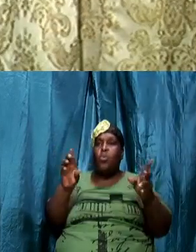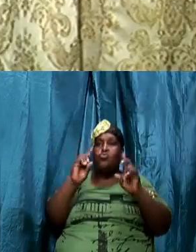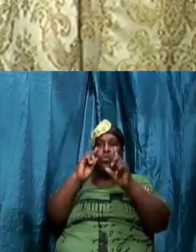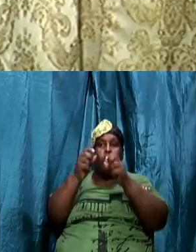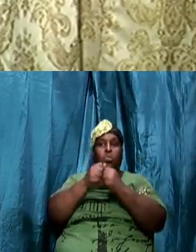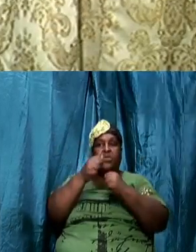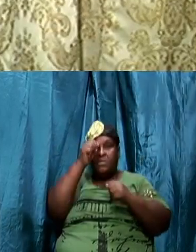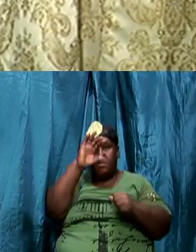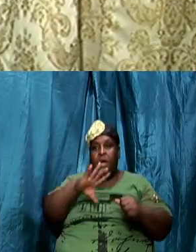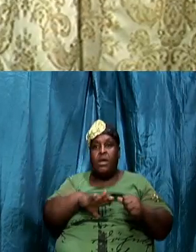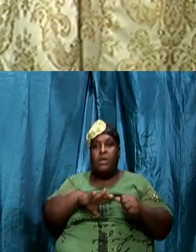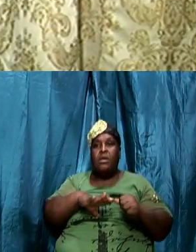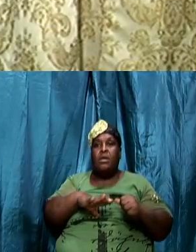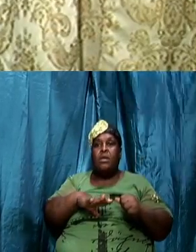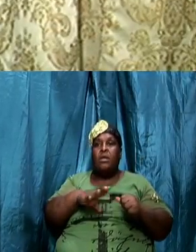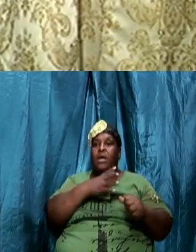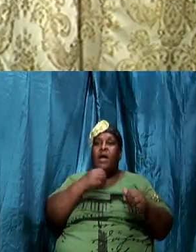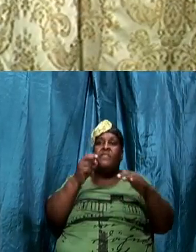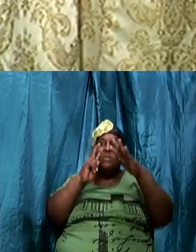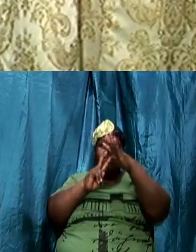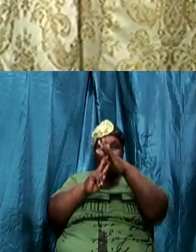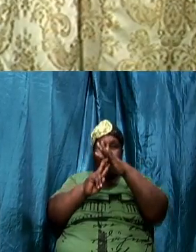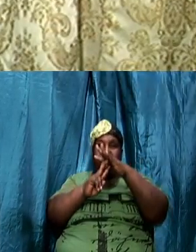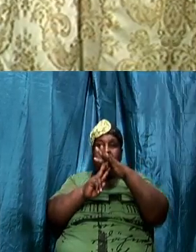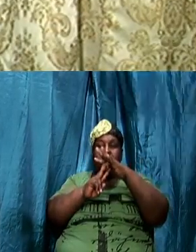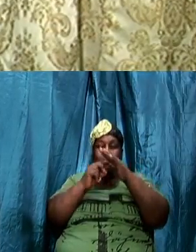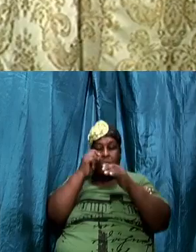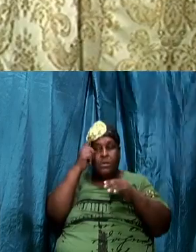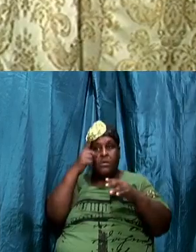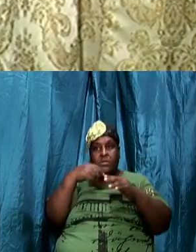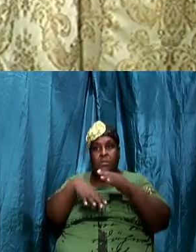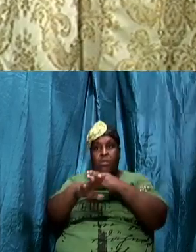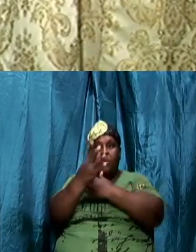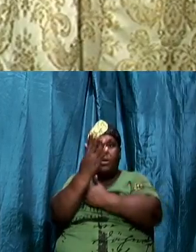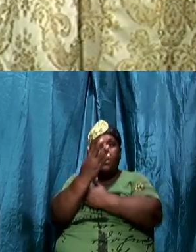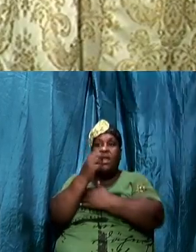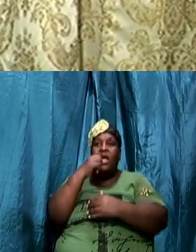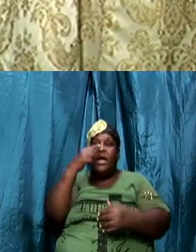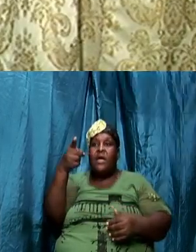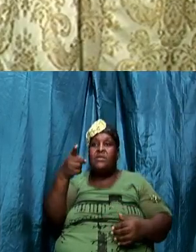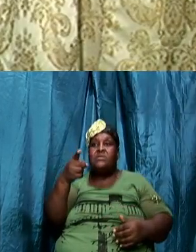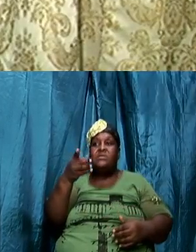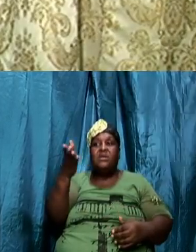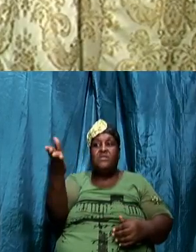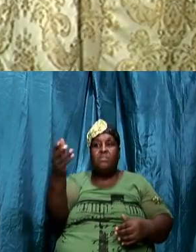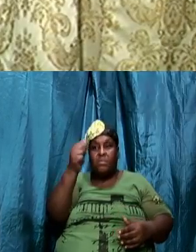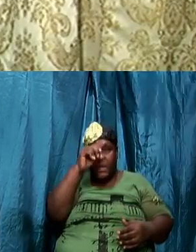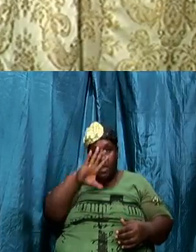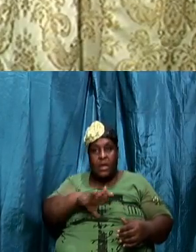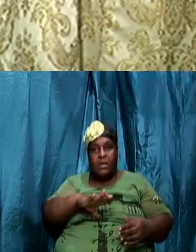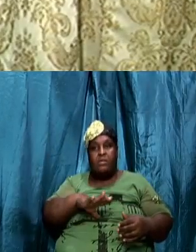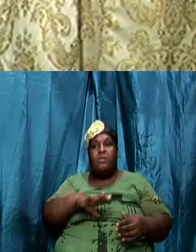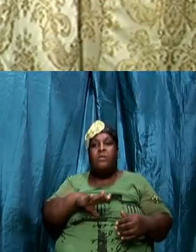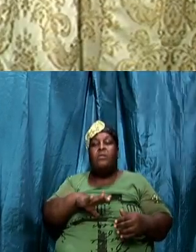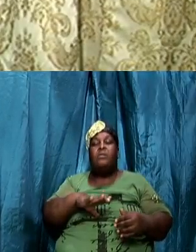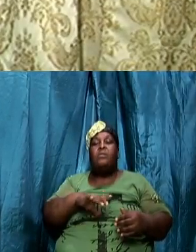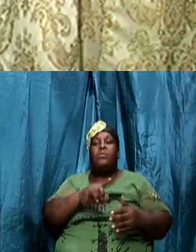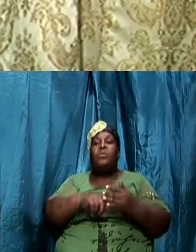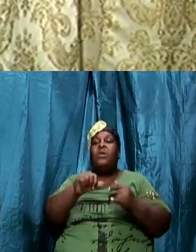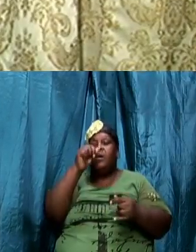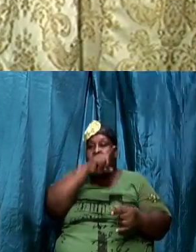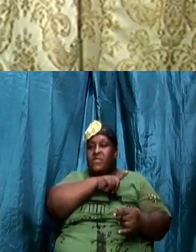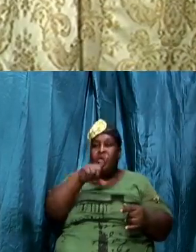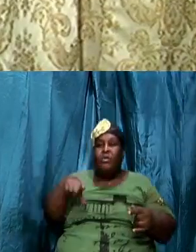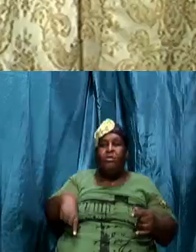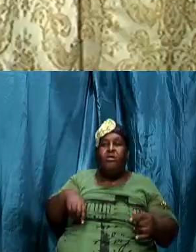And Balaam got up the morning and told them, I spoke to the Lord, but the Lord did not